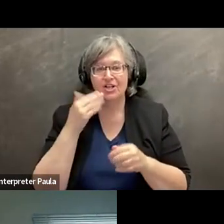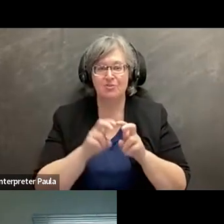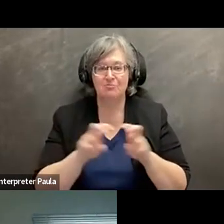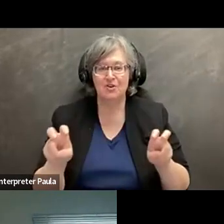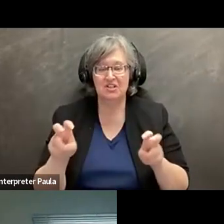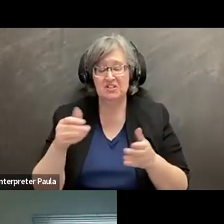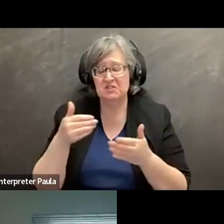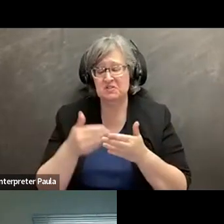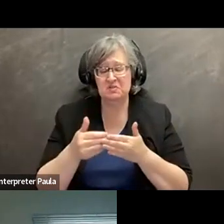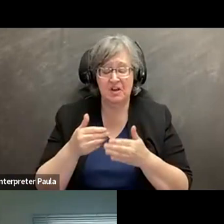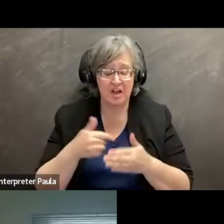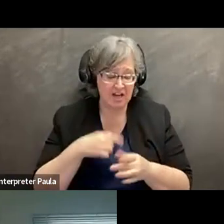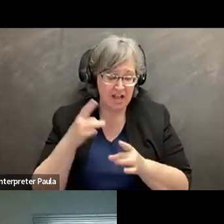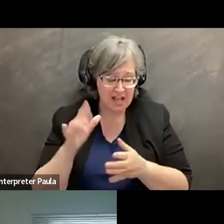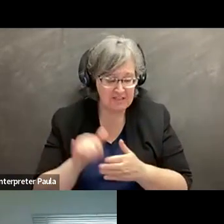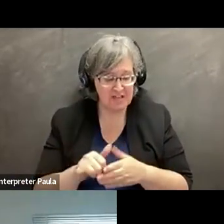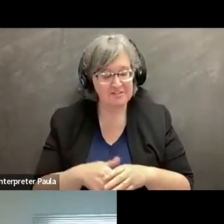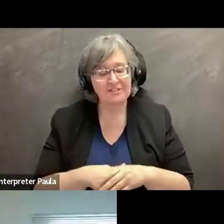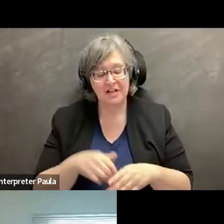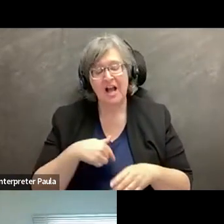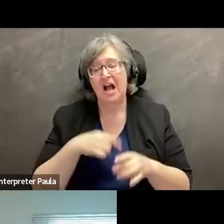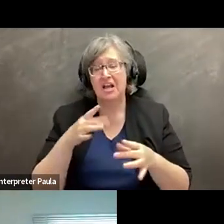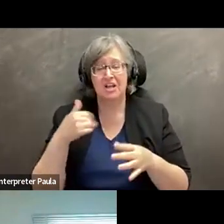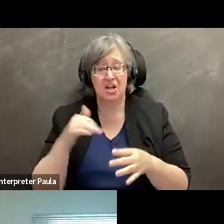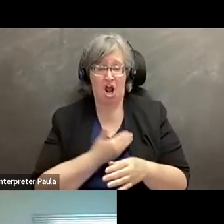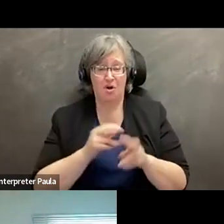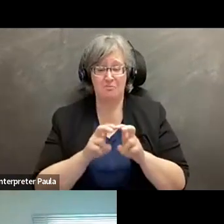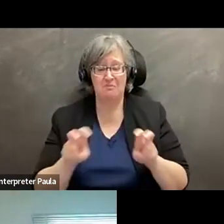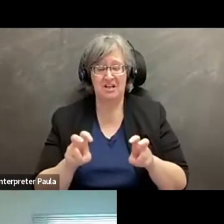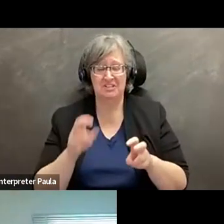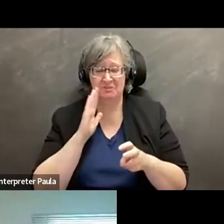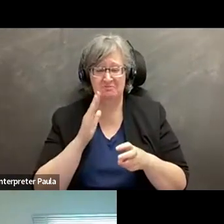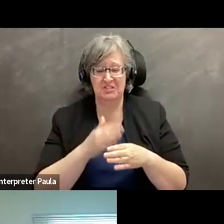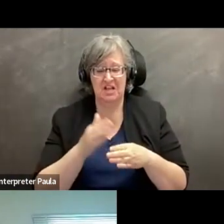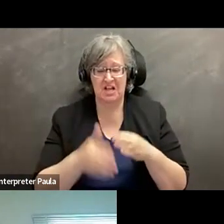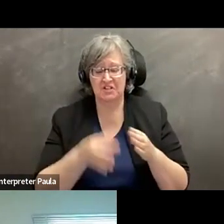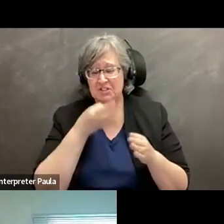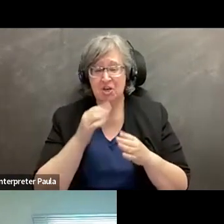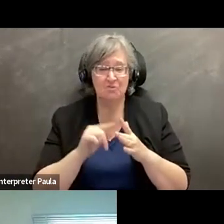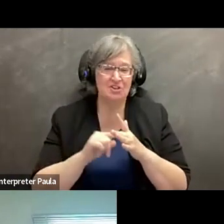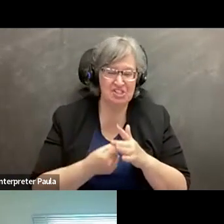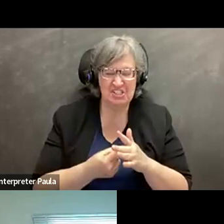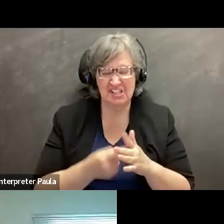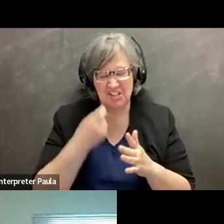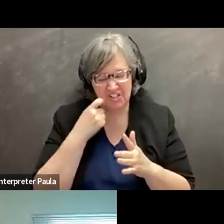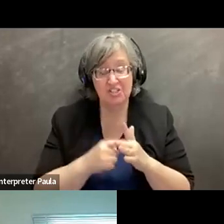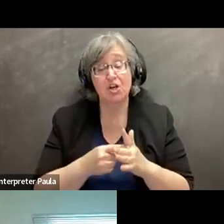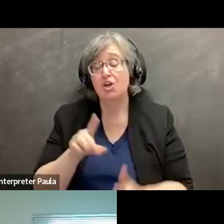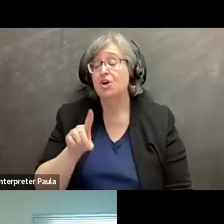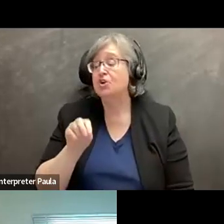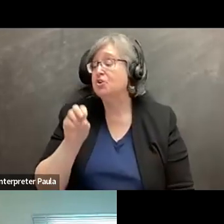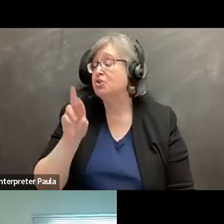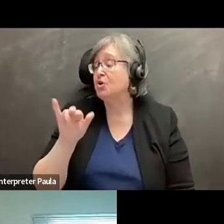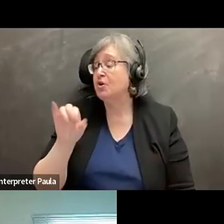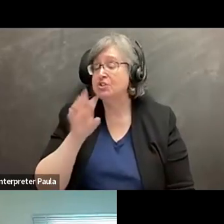coming to an end, and I hate that. I hate that, because I feel like we're just getting started and getting into the meat. But Doris, when you talk about